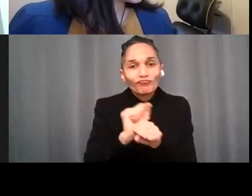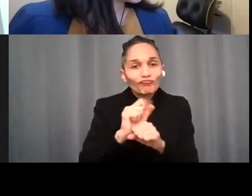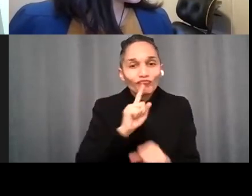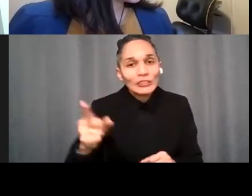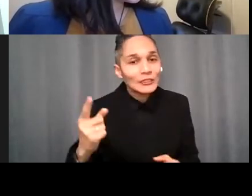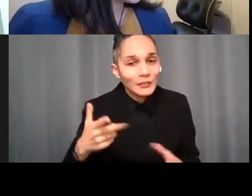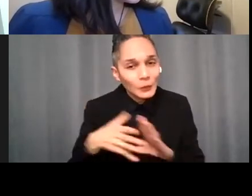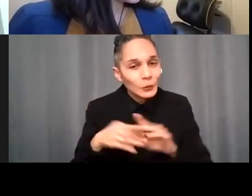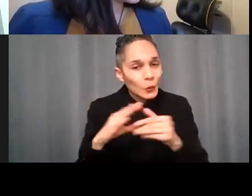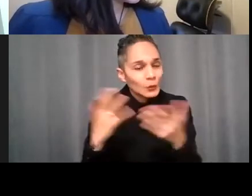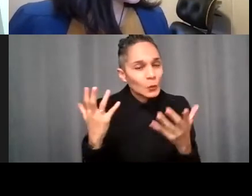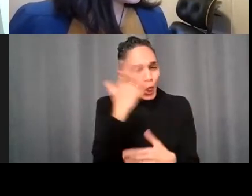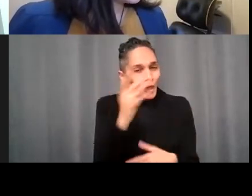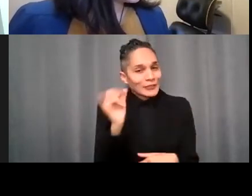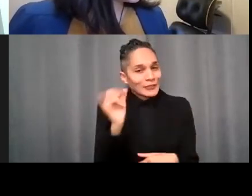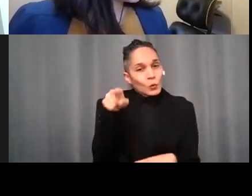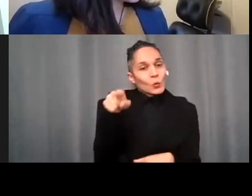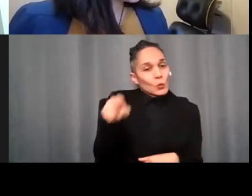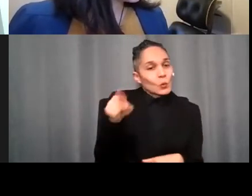Marcia.